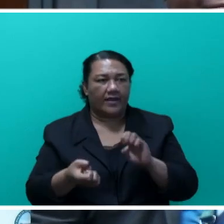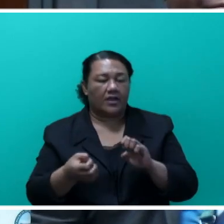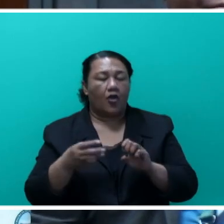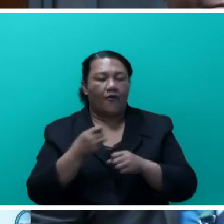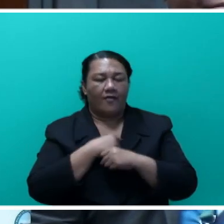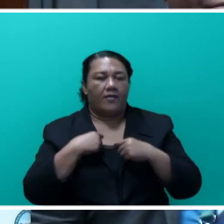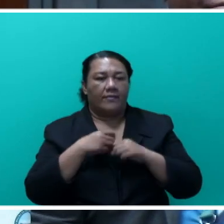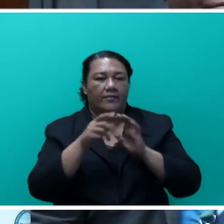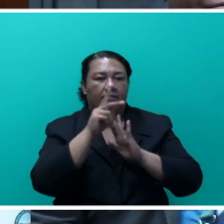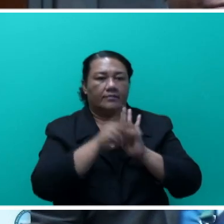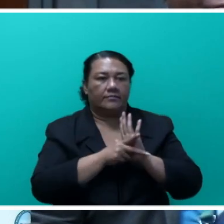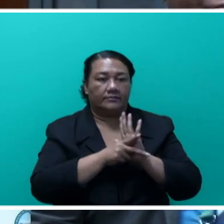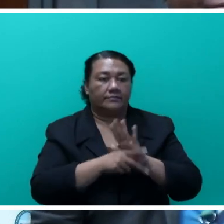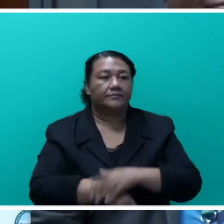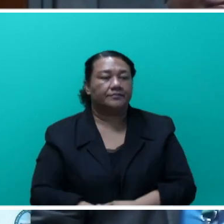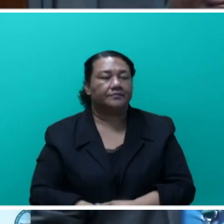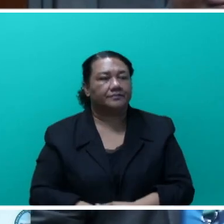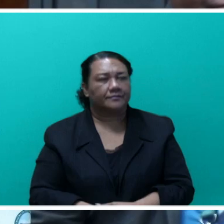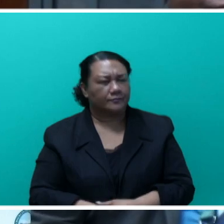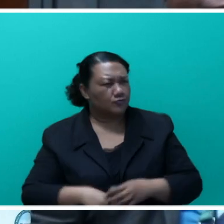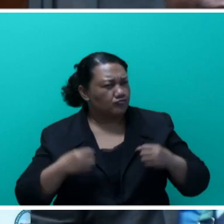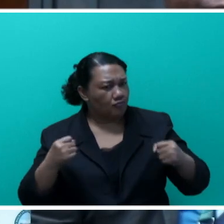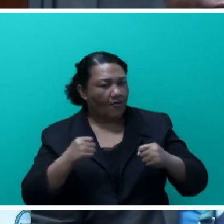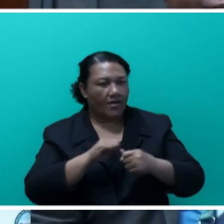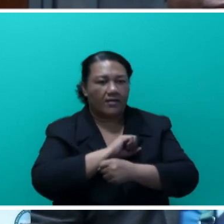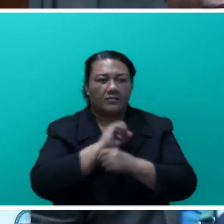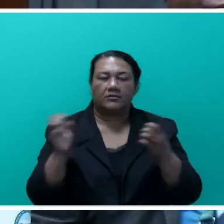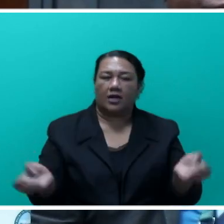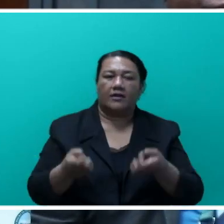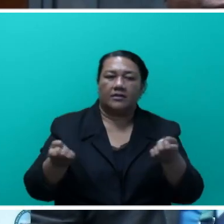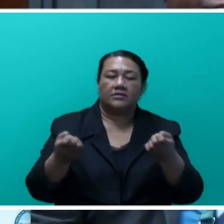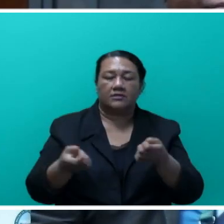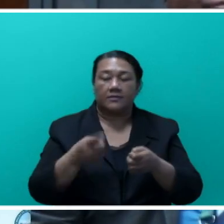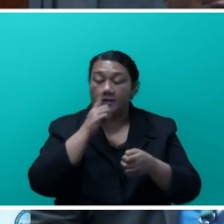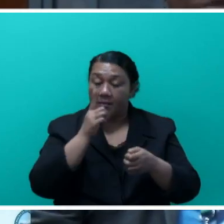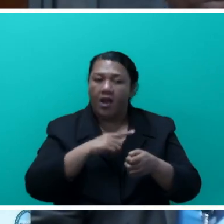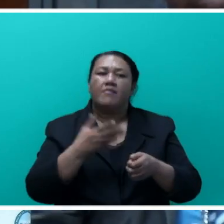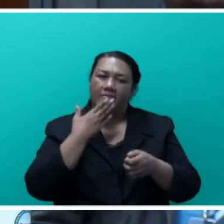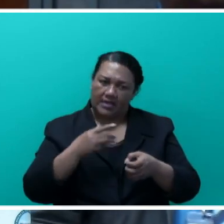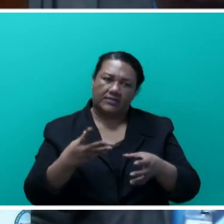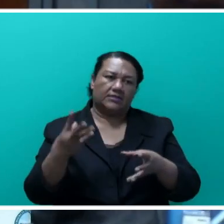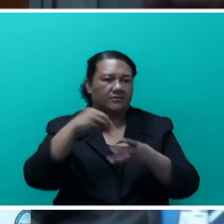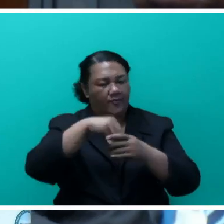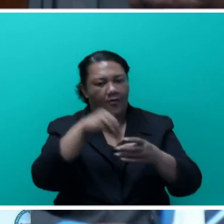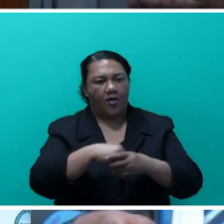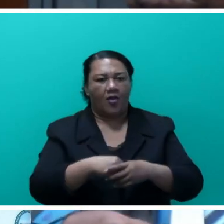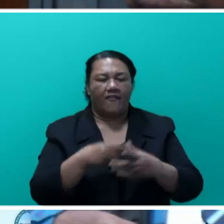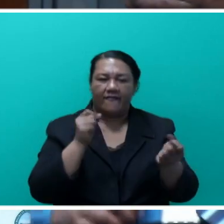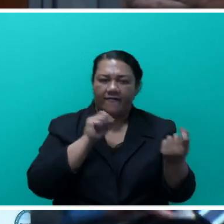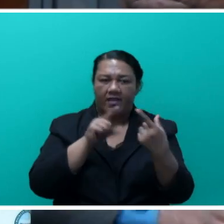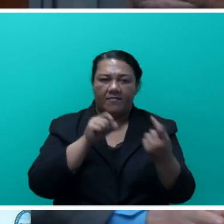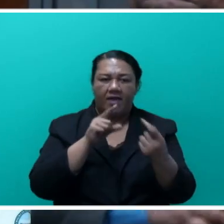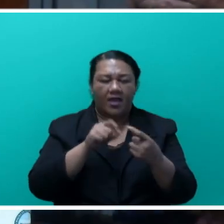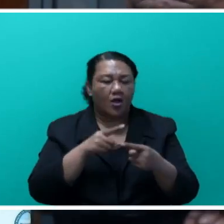policies. I strongly encourage all members of the public to take part in these discussions. The feedback is essential for